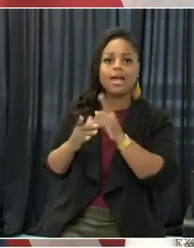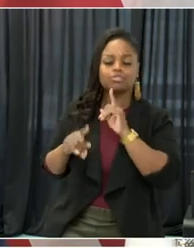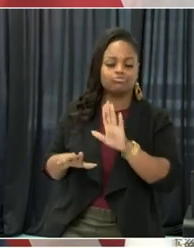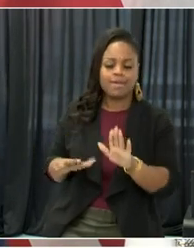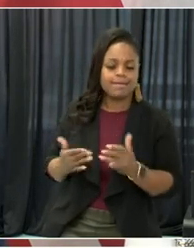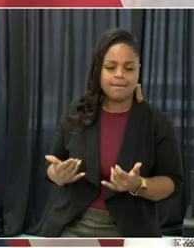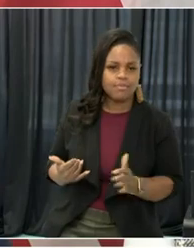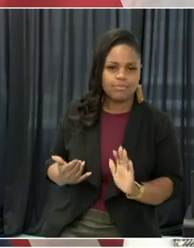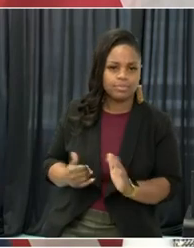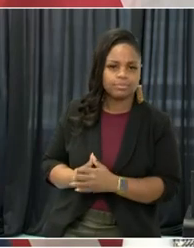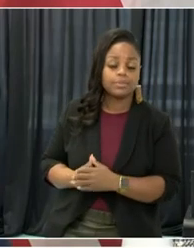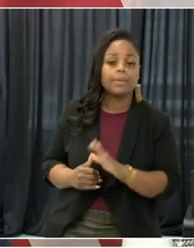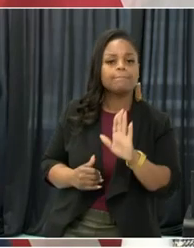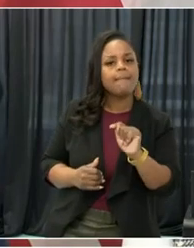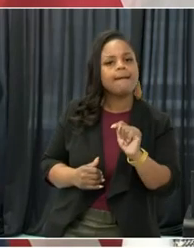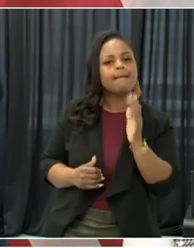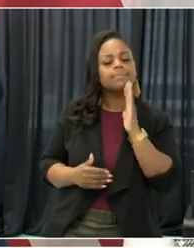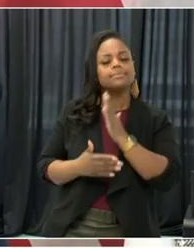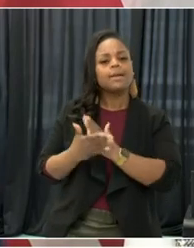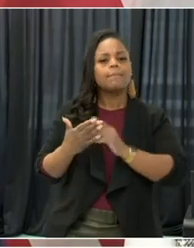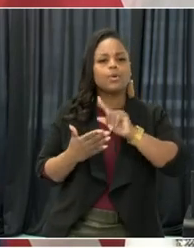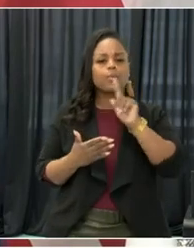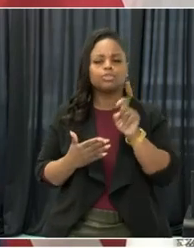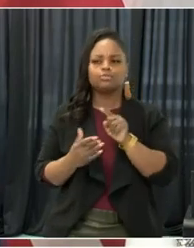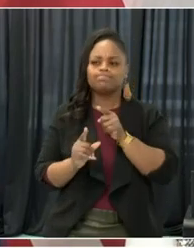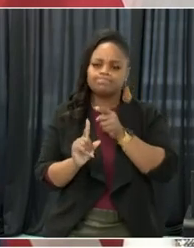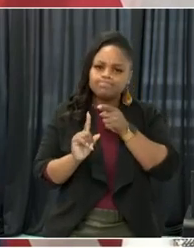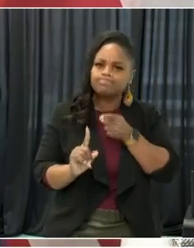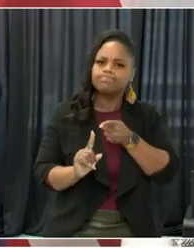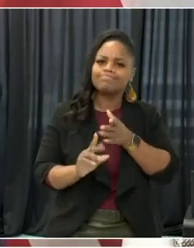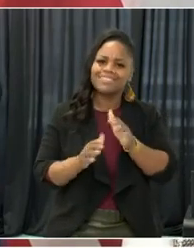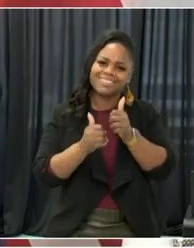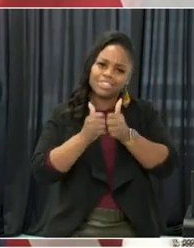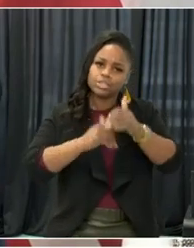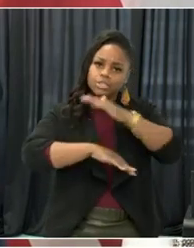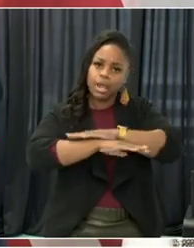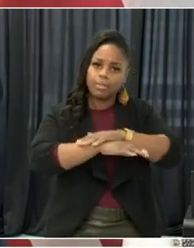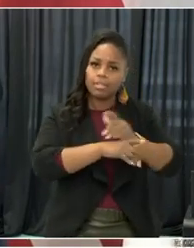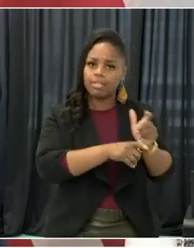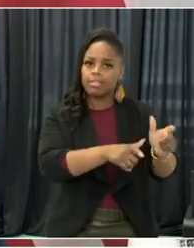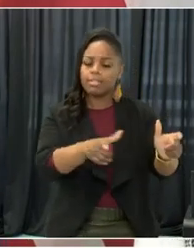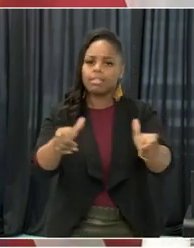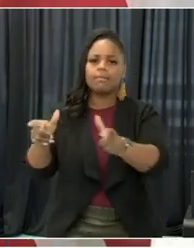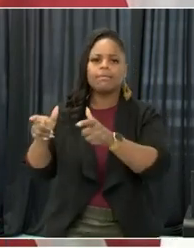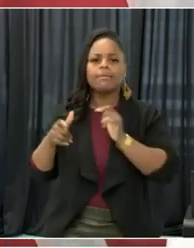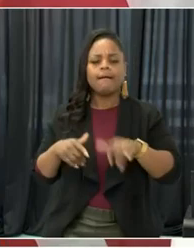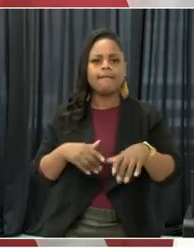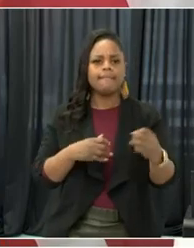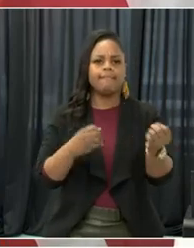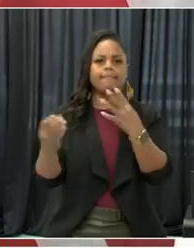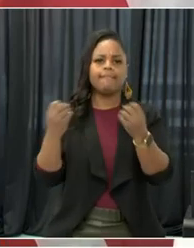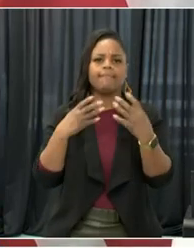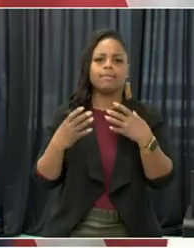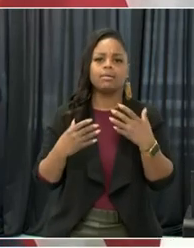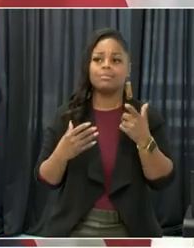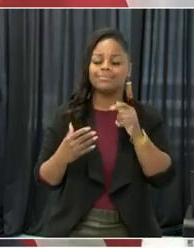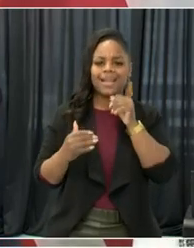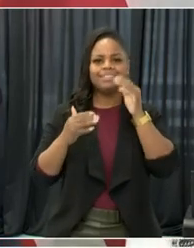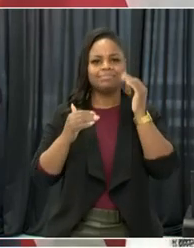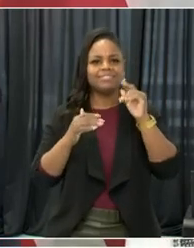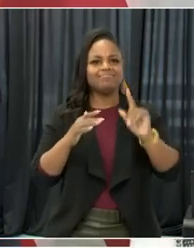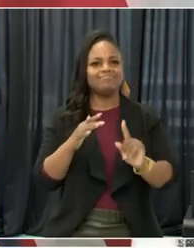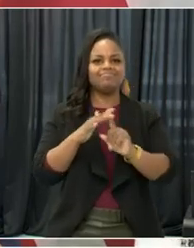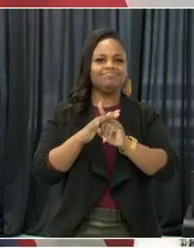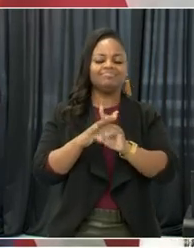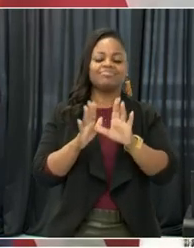And some of the specific even takeaways from each table I thought weren't unexpected. One thing that comes up and that